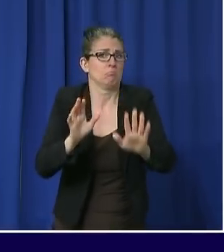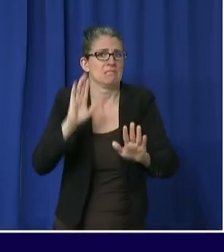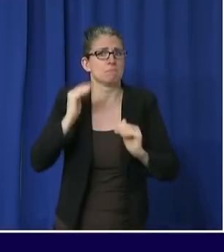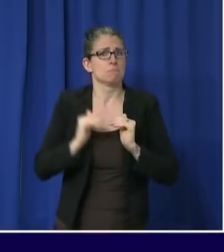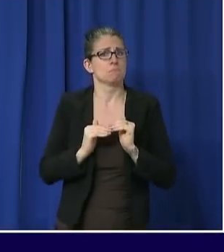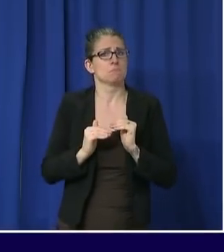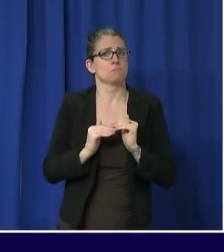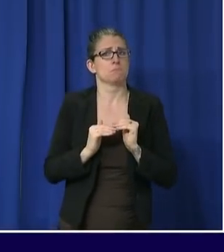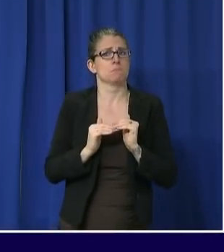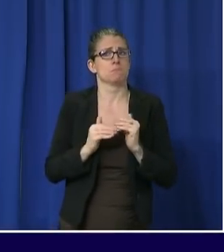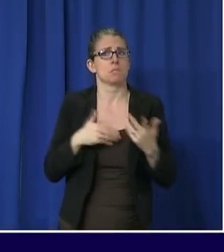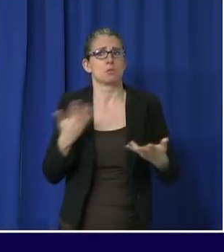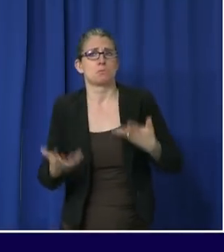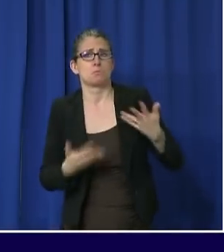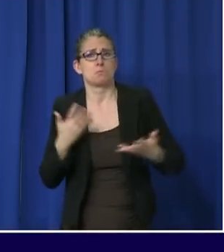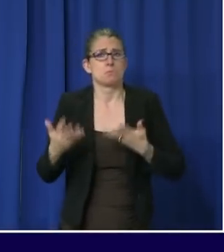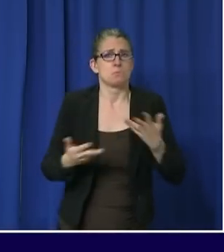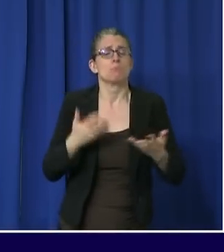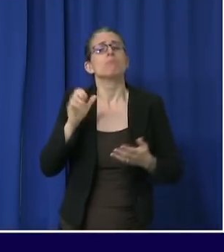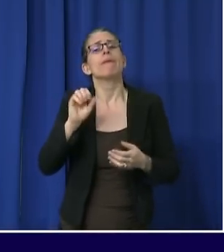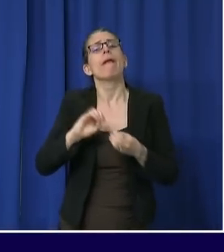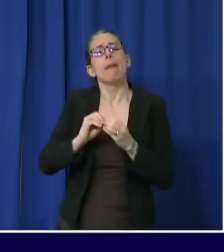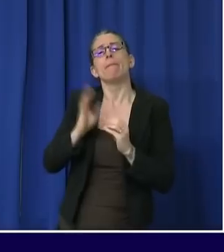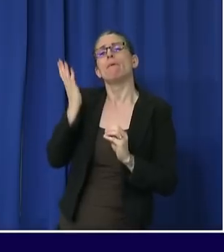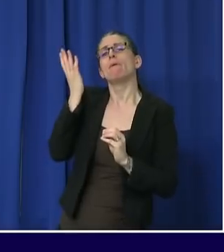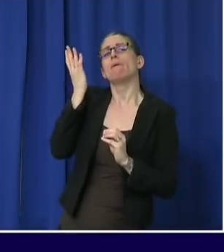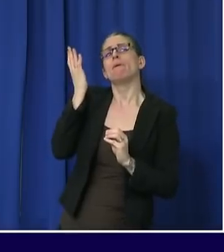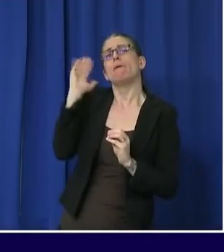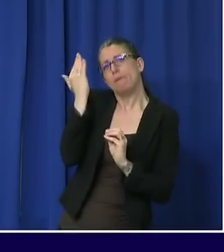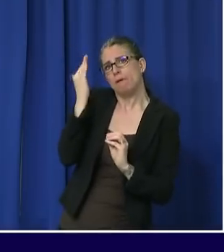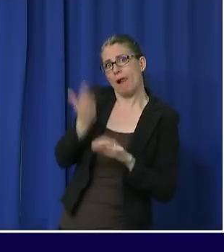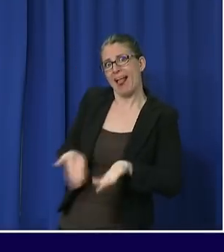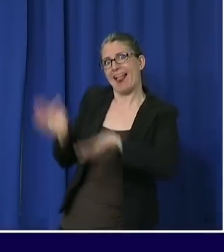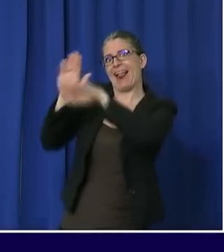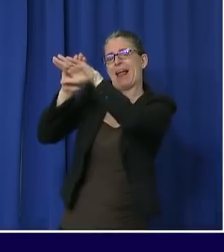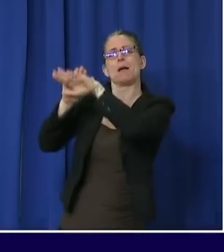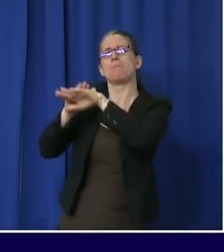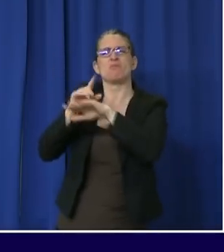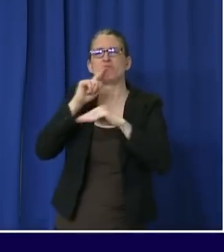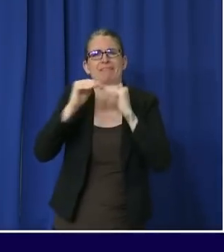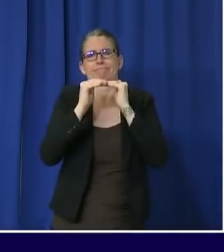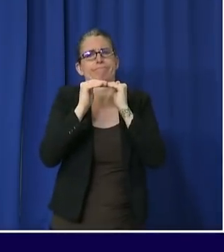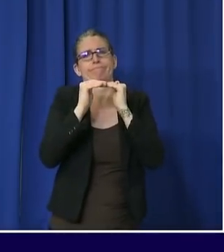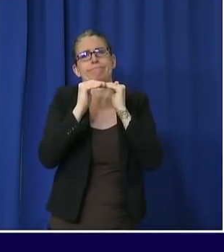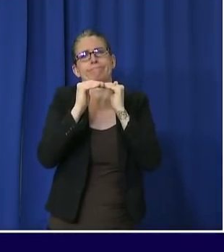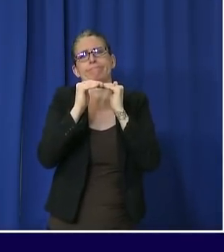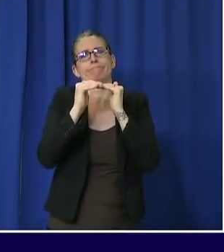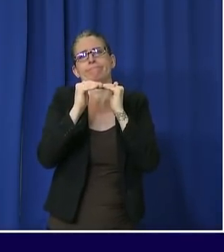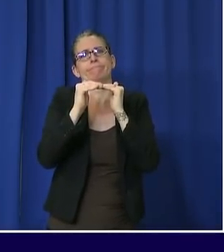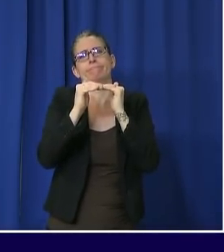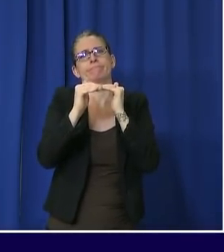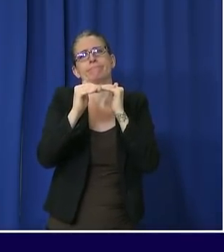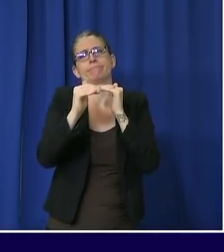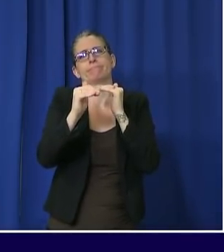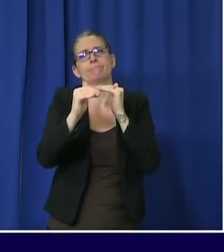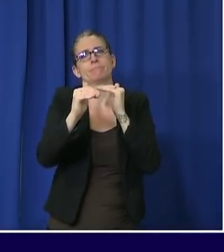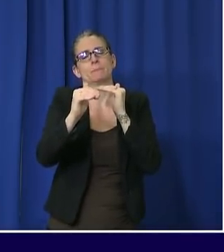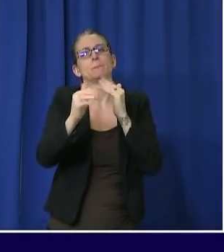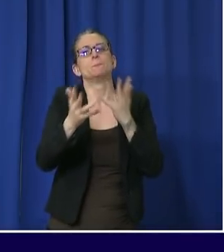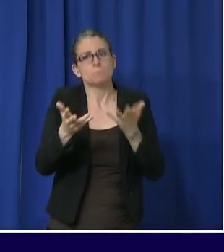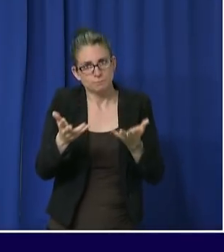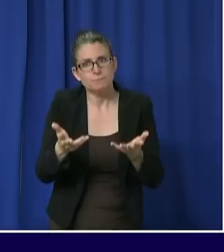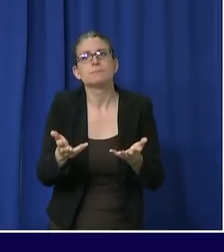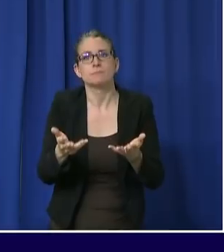pause us and can prompt a reevaluation. But again, all of that again is in the context